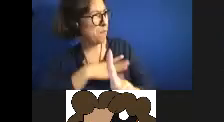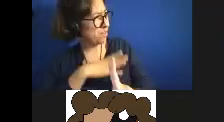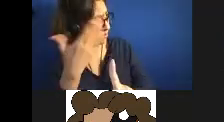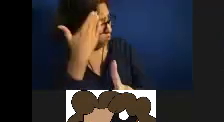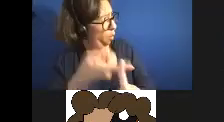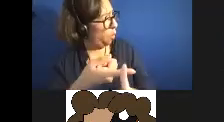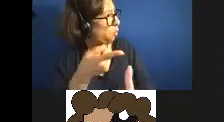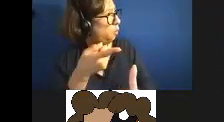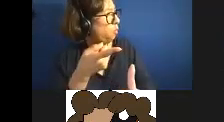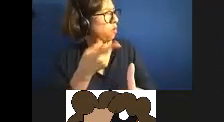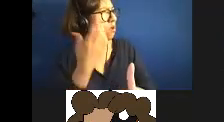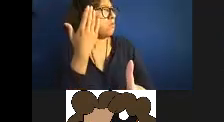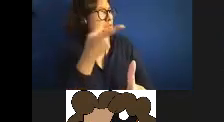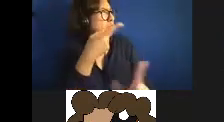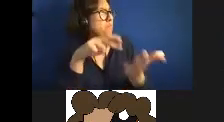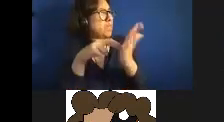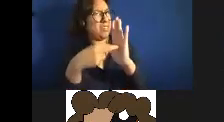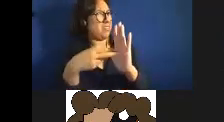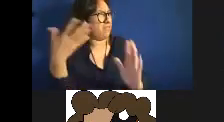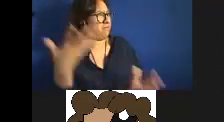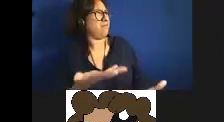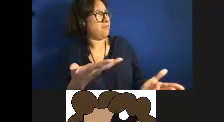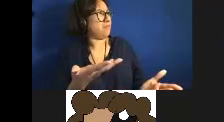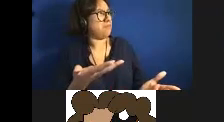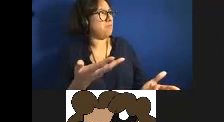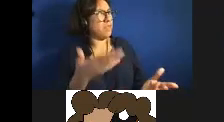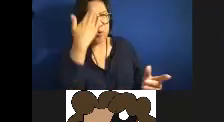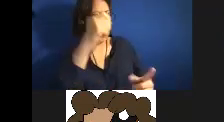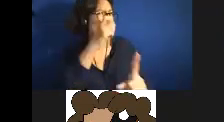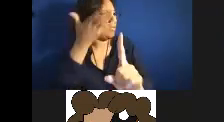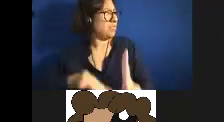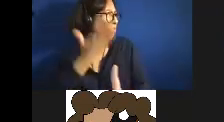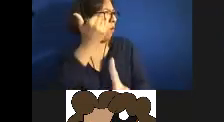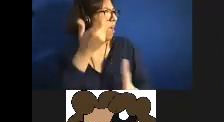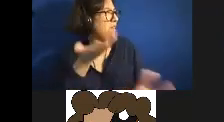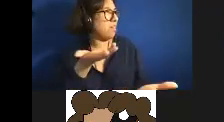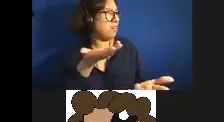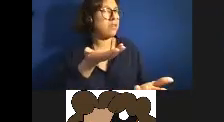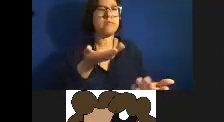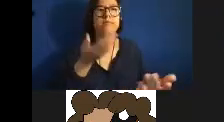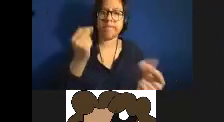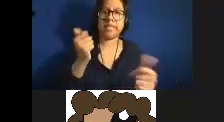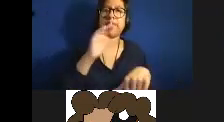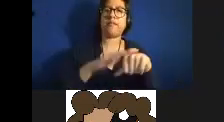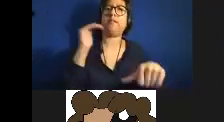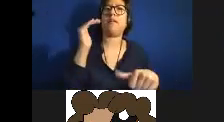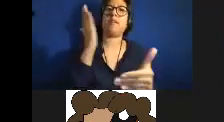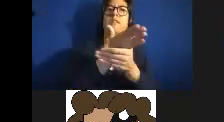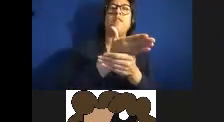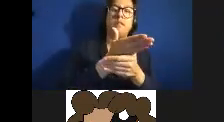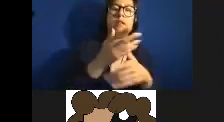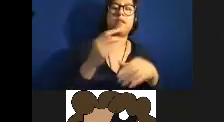to even say, right? What are you talking about? Right, like, you don't even know this girl, why are you doing that to her, you know? So I think